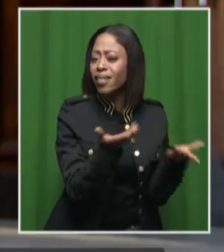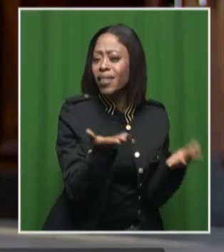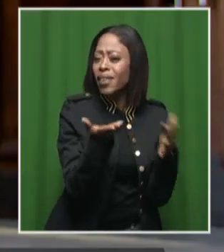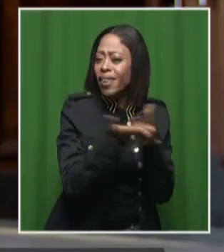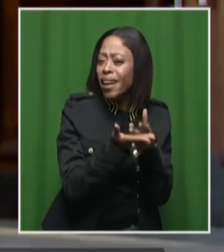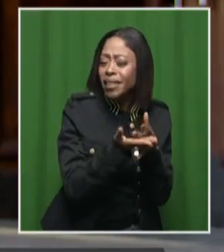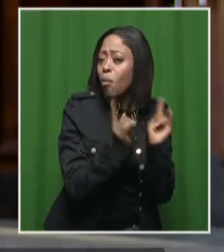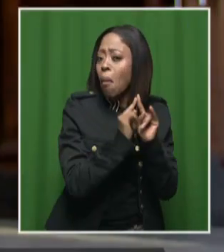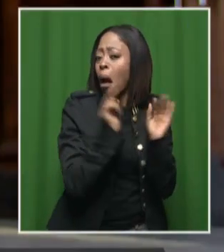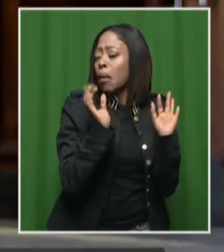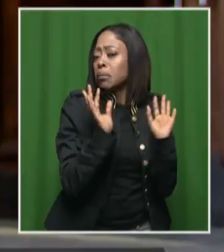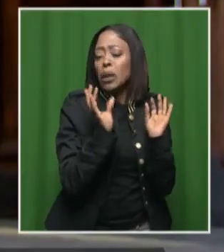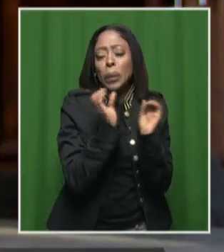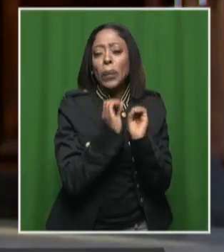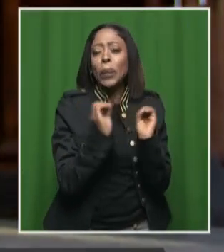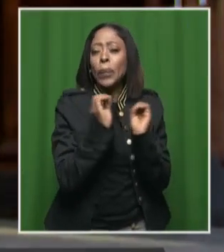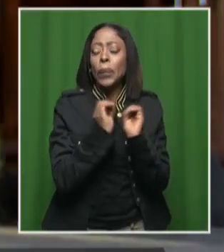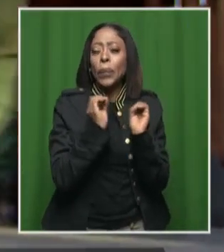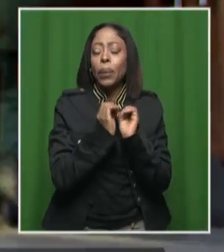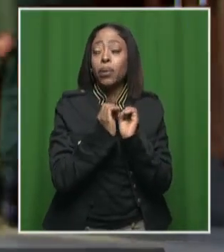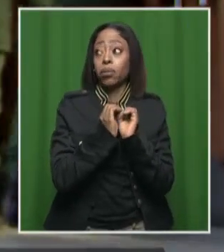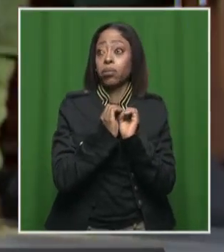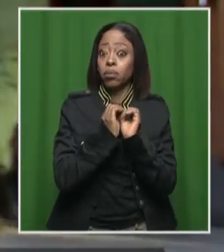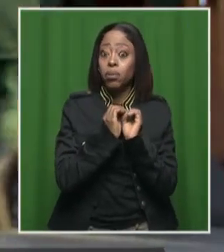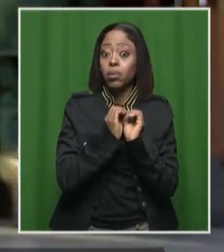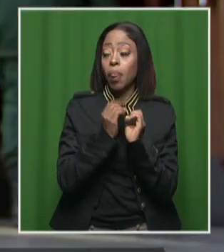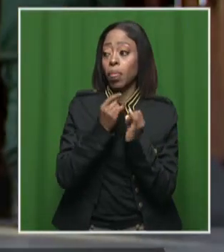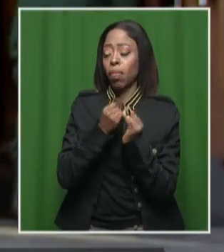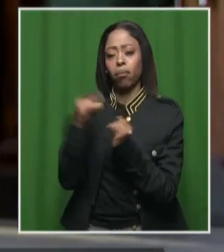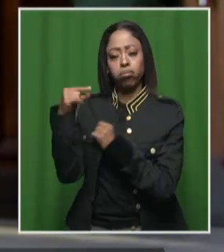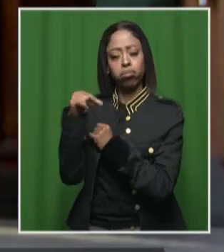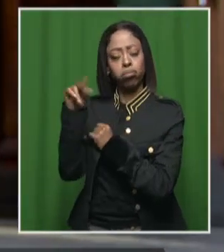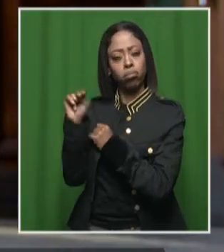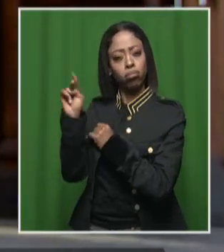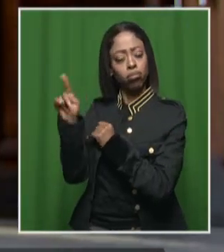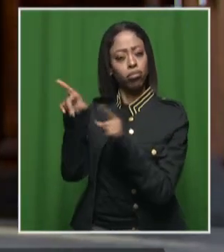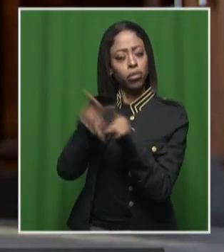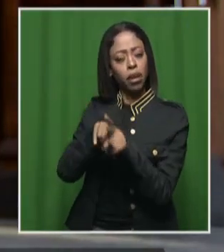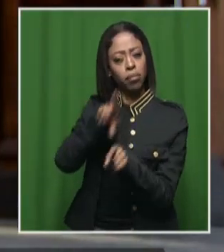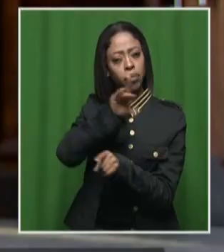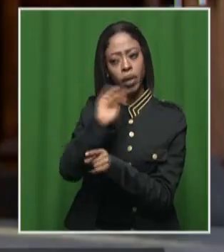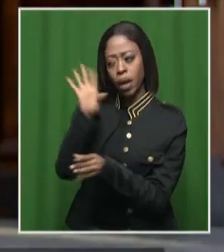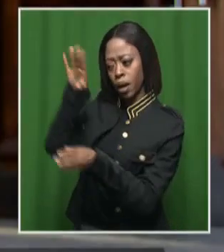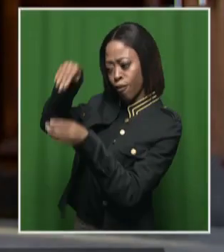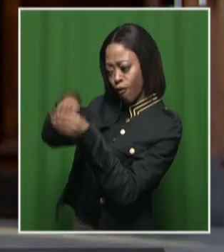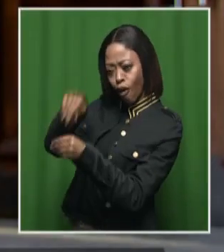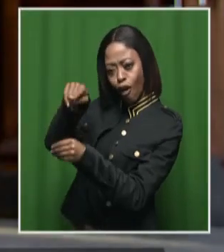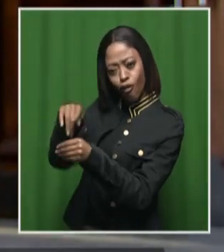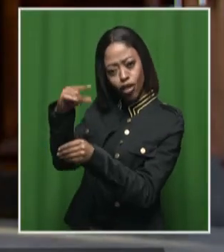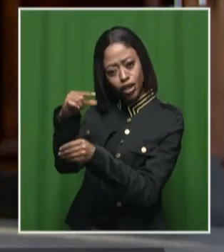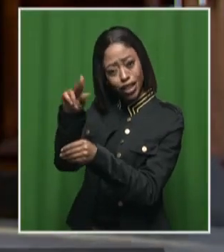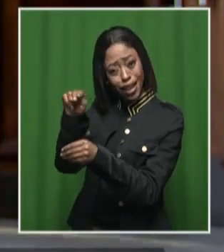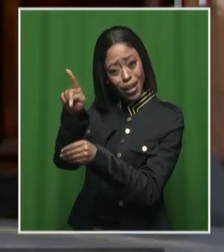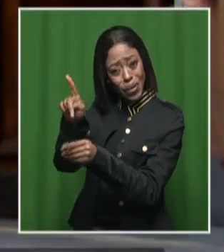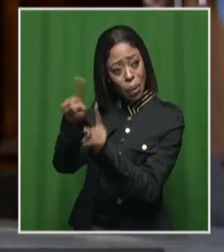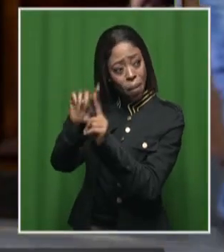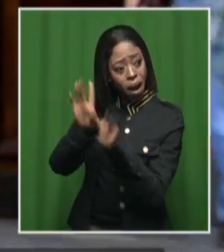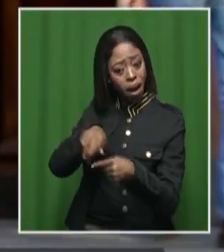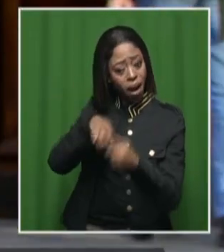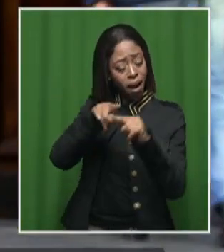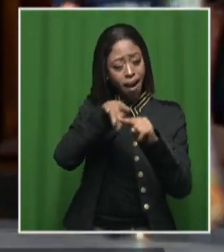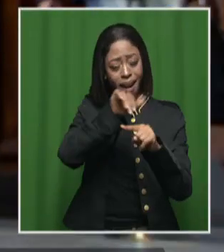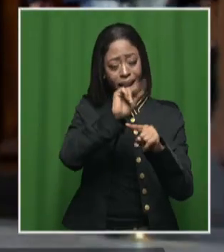day rather changed and we saw a government of national unity, which the DA is participating in on quite a grand